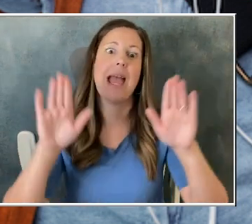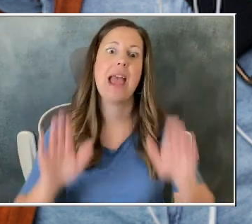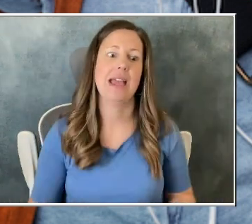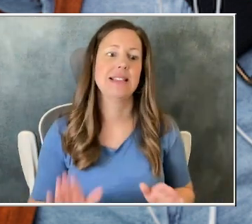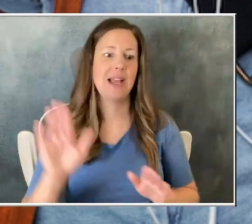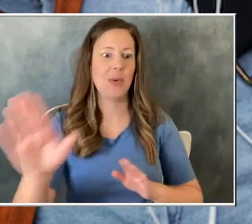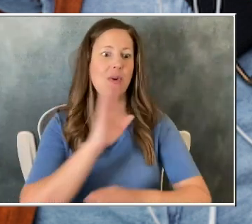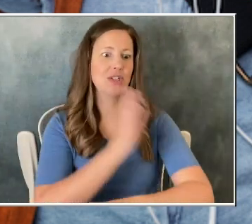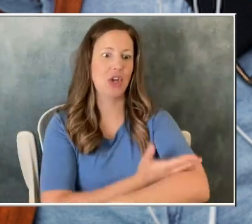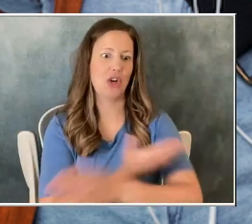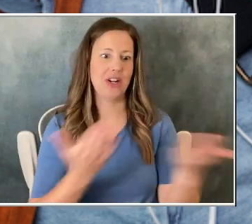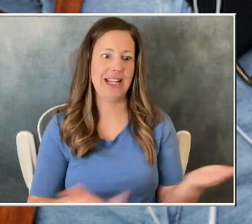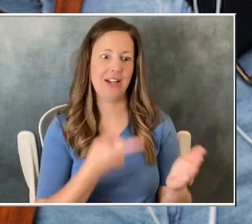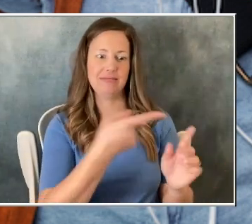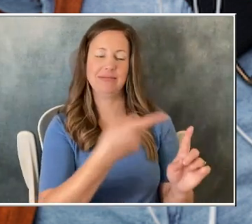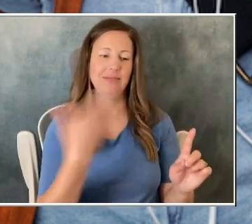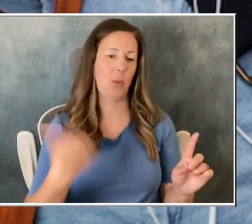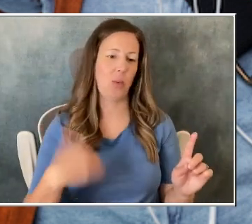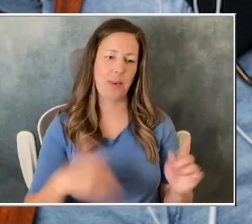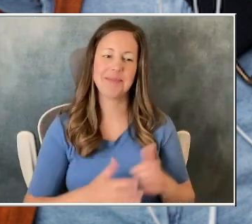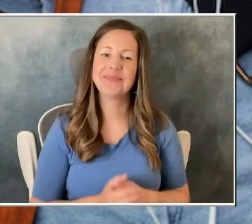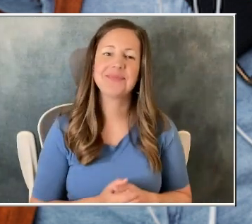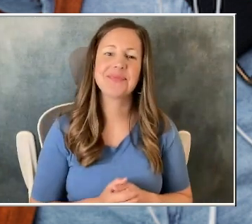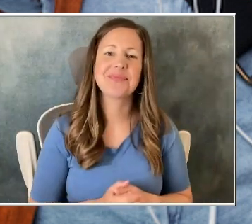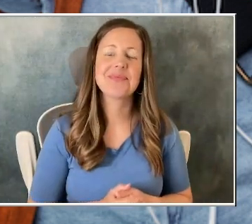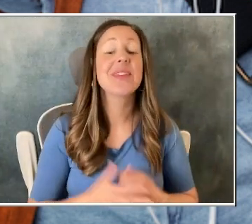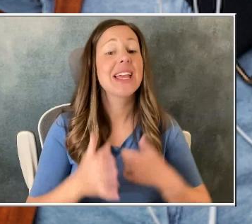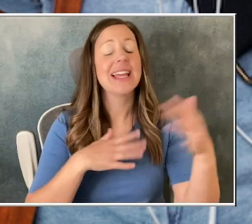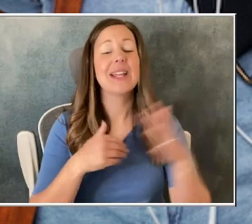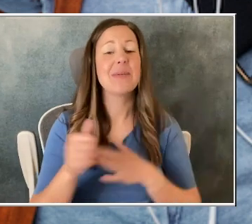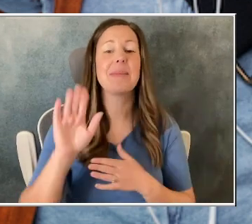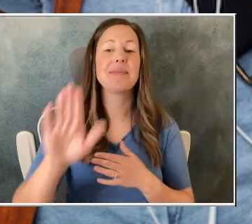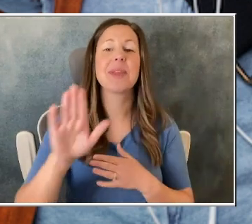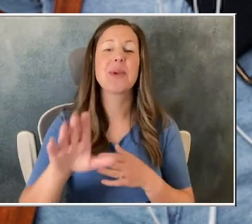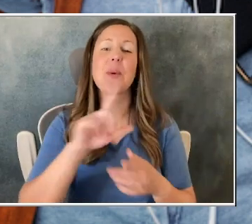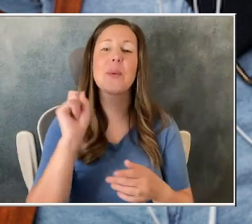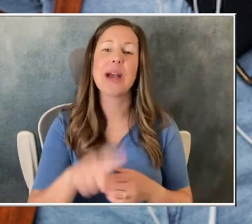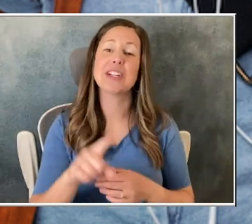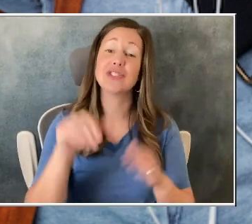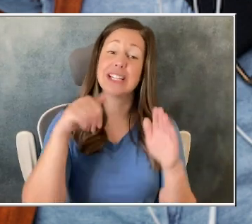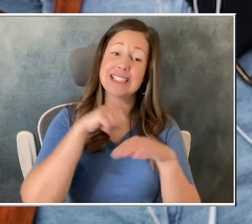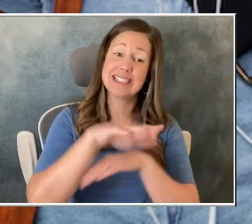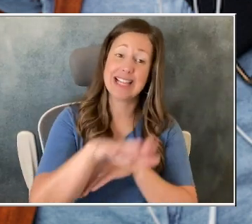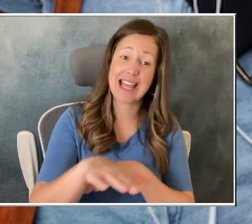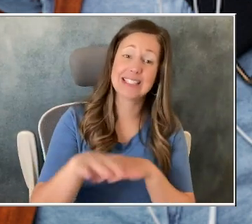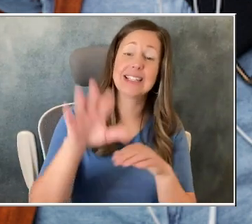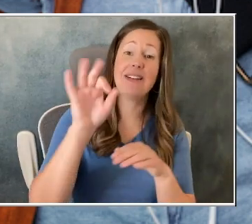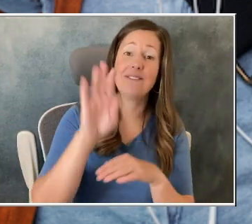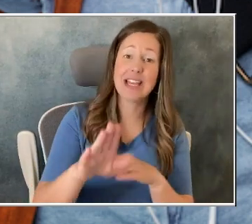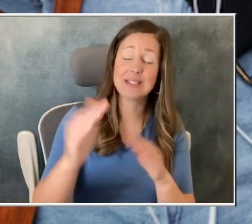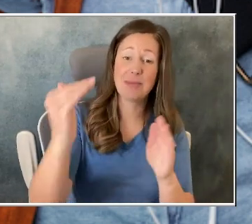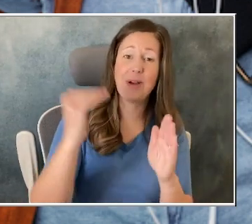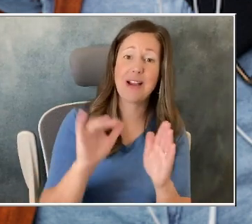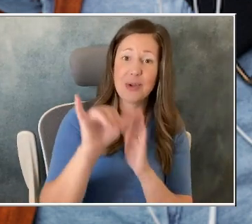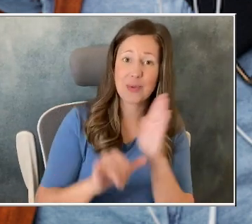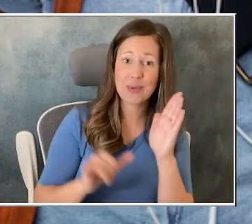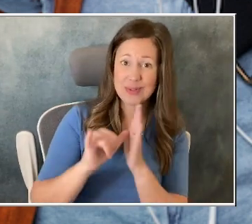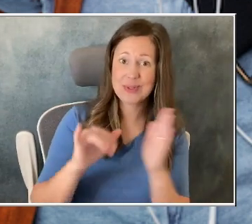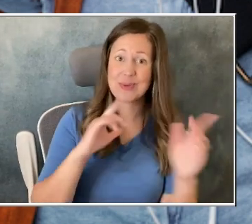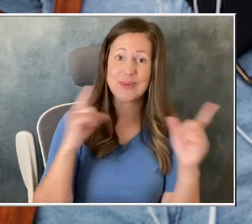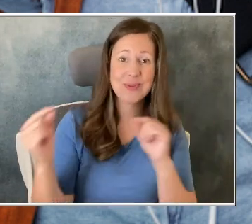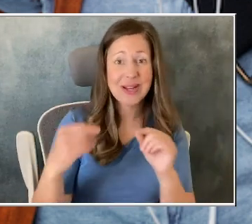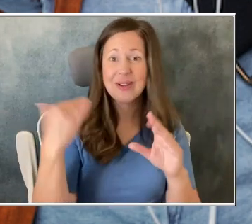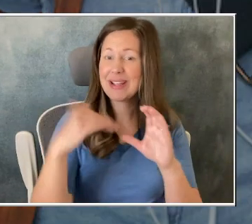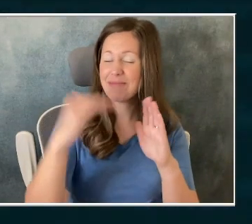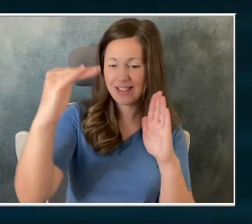have her. In the meantime, send in your questions to YouTube, Facebook, Twitter, or email the Medical News Network. We're going to check the